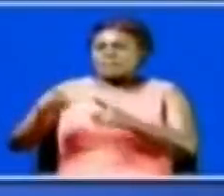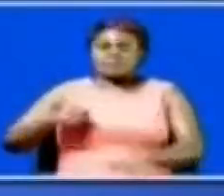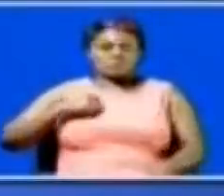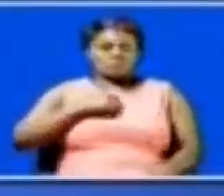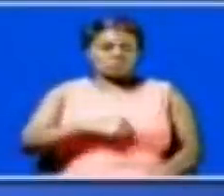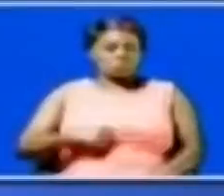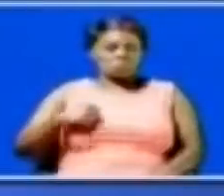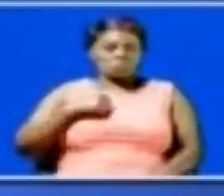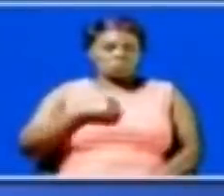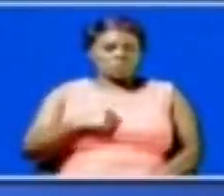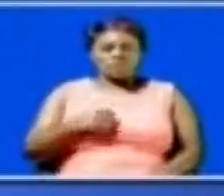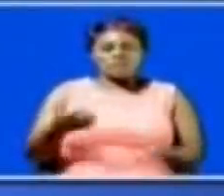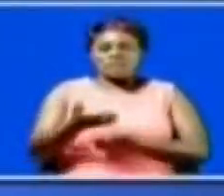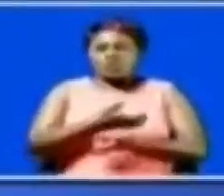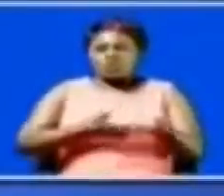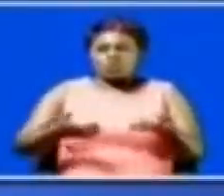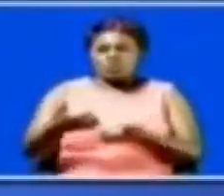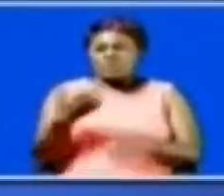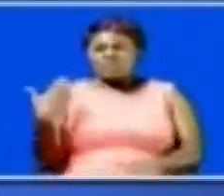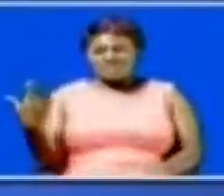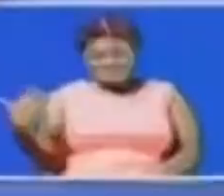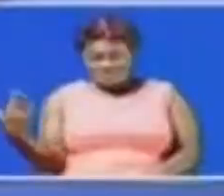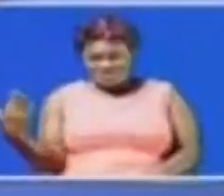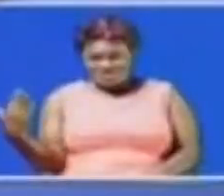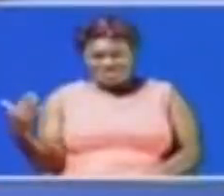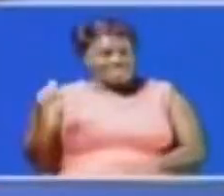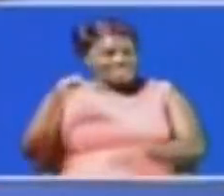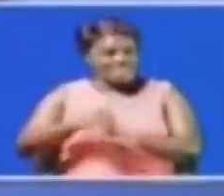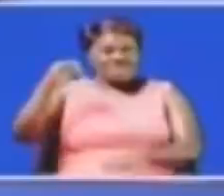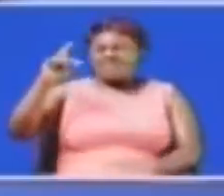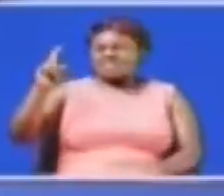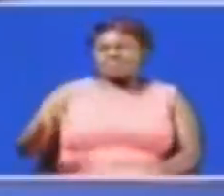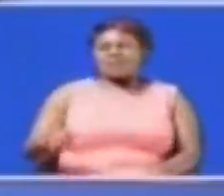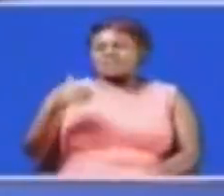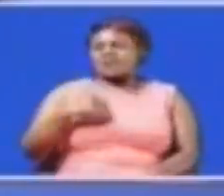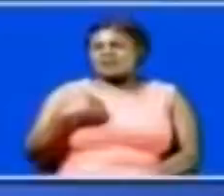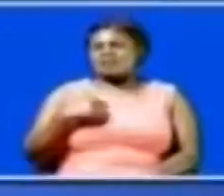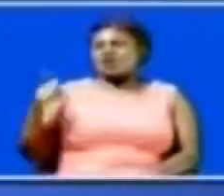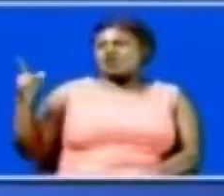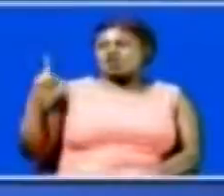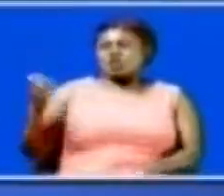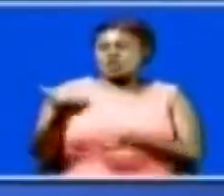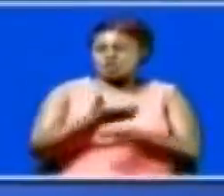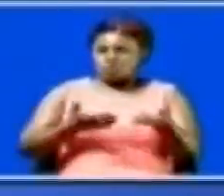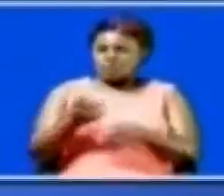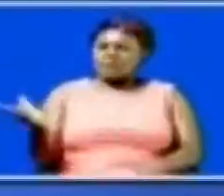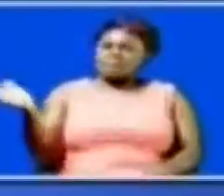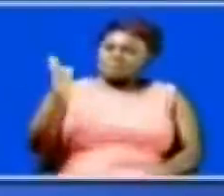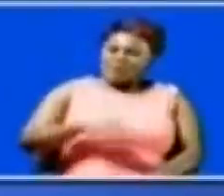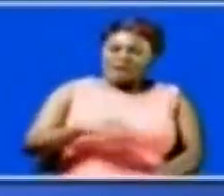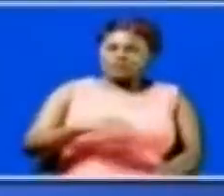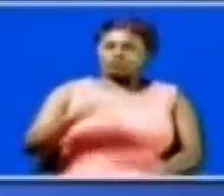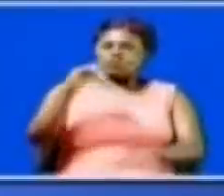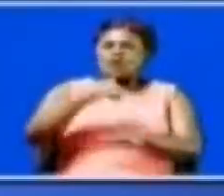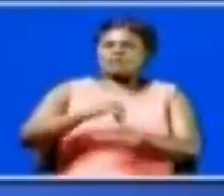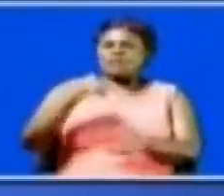unfortunately, economic things have consequences. The laws of economics will always come back to bite you.